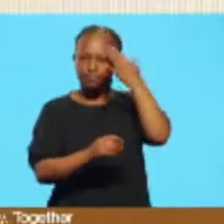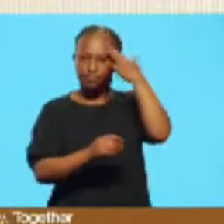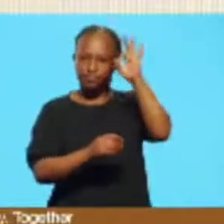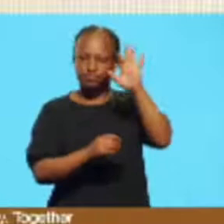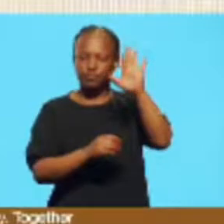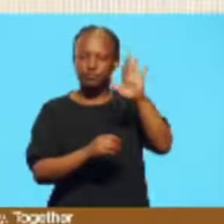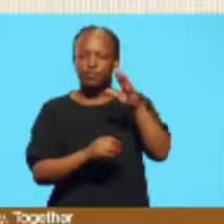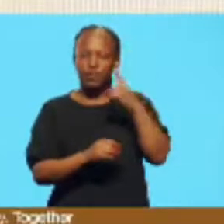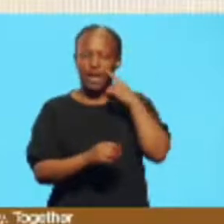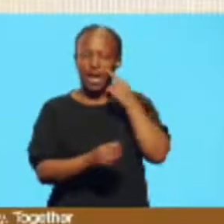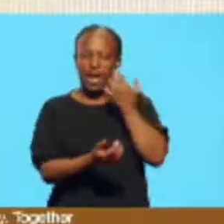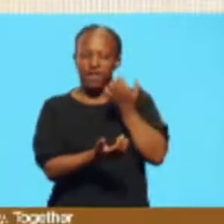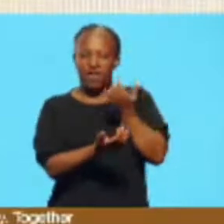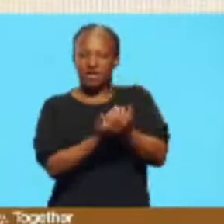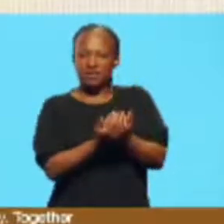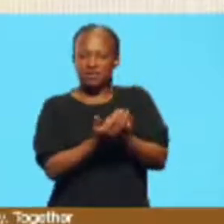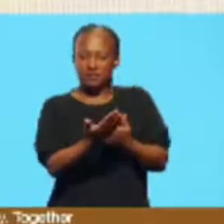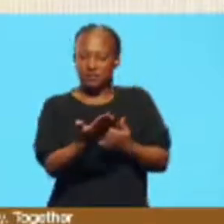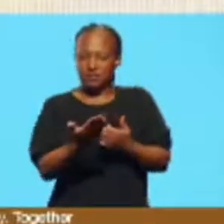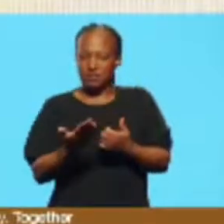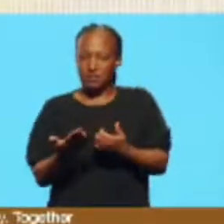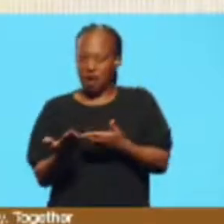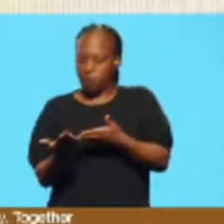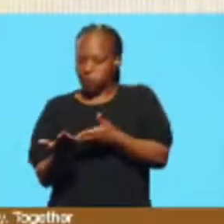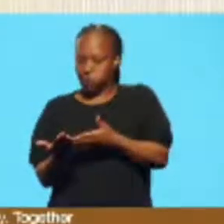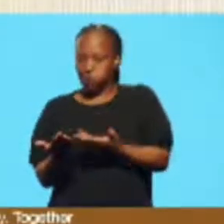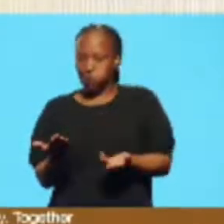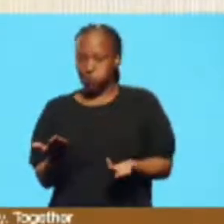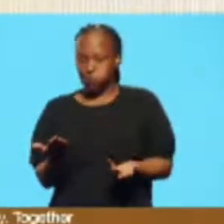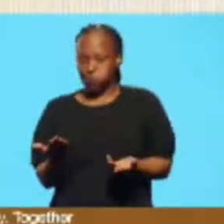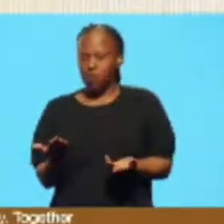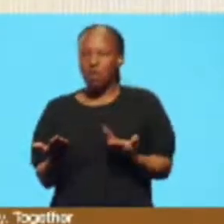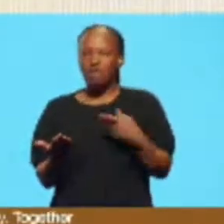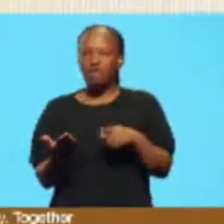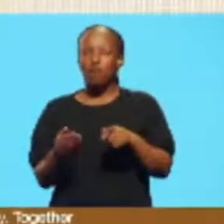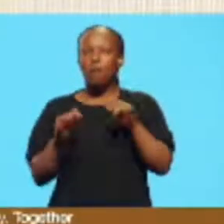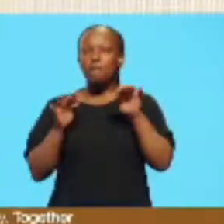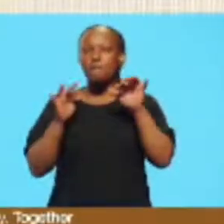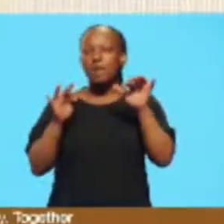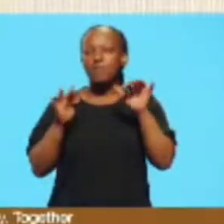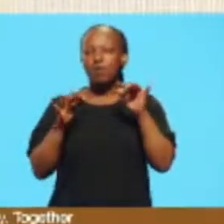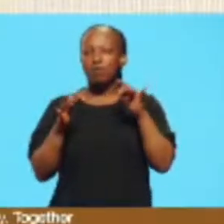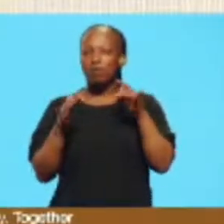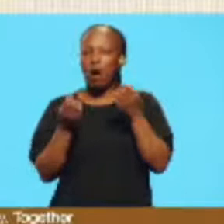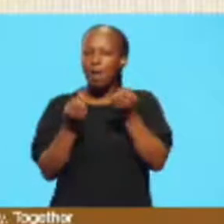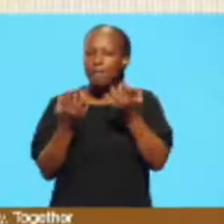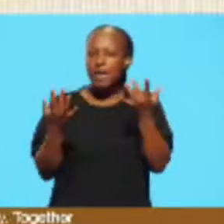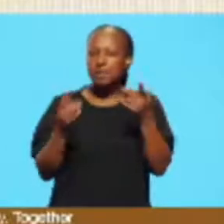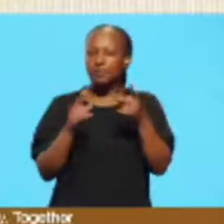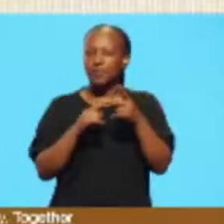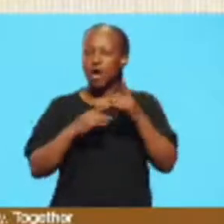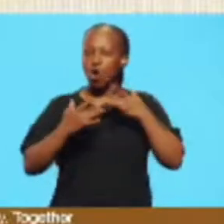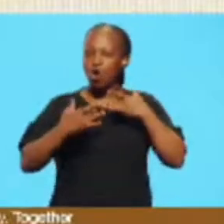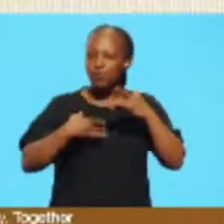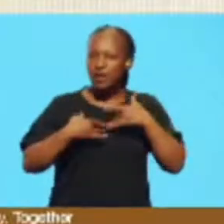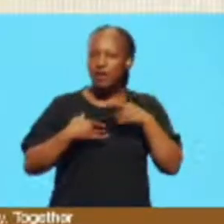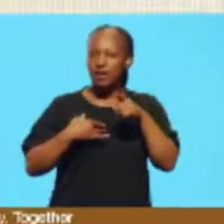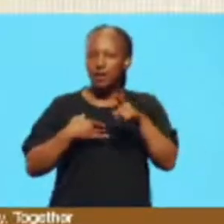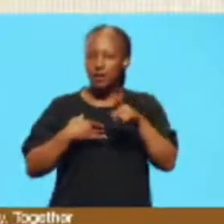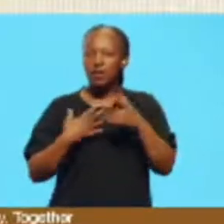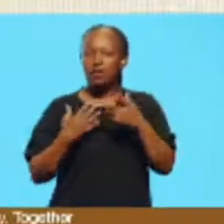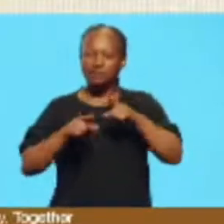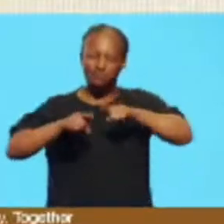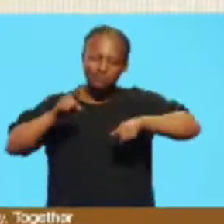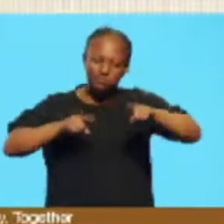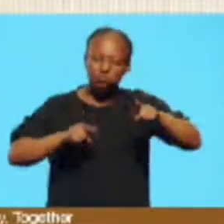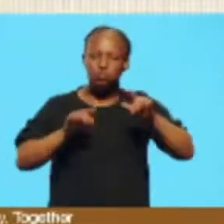this evidence in terms of our population concerns or population dynamics. But